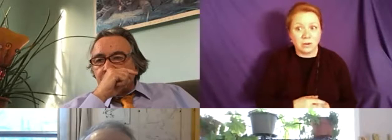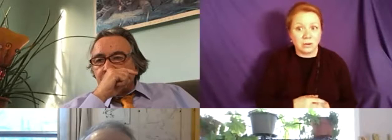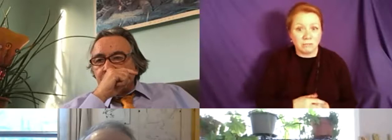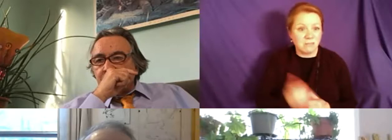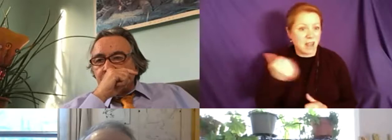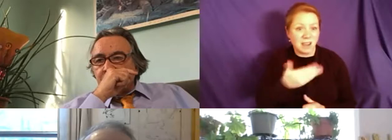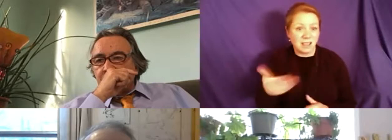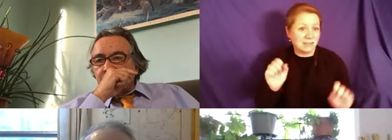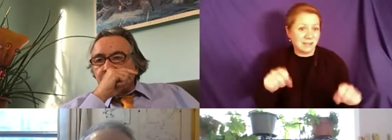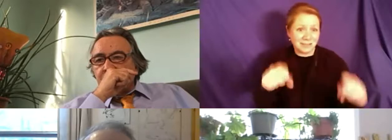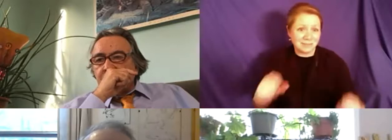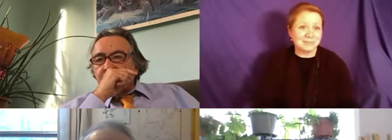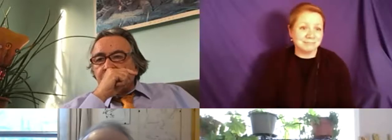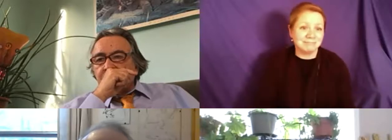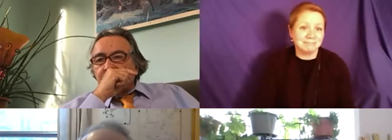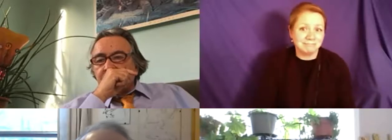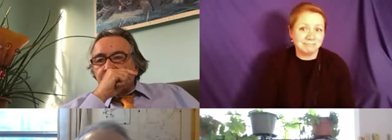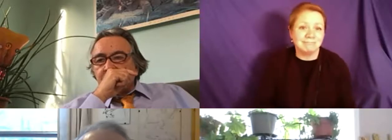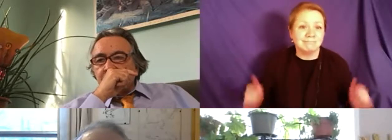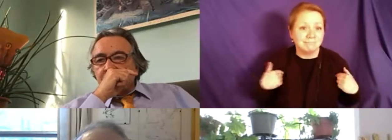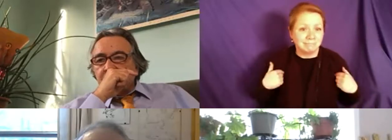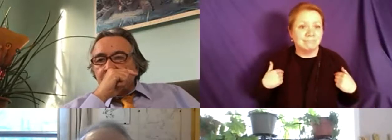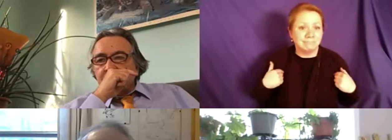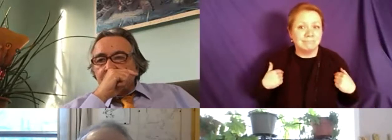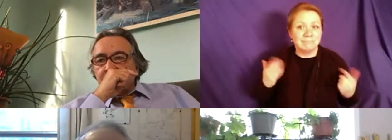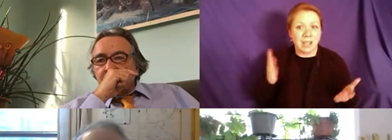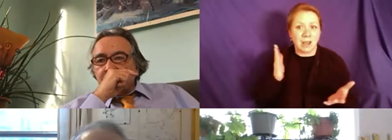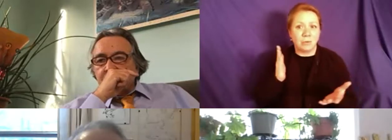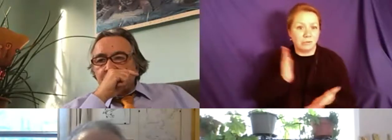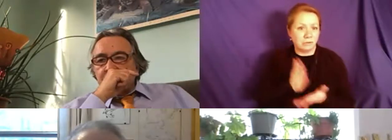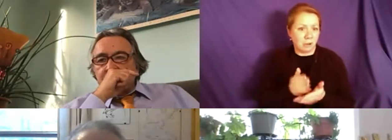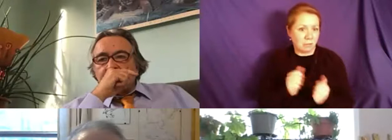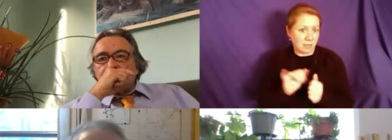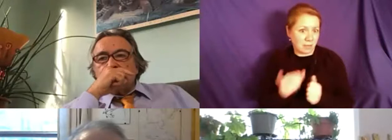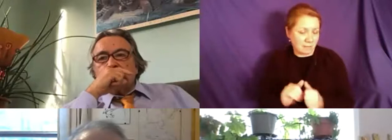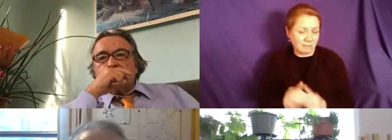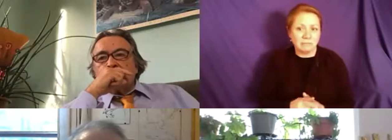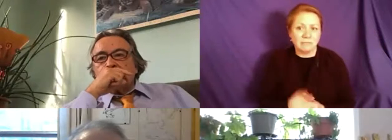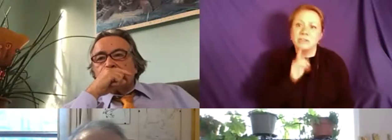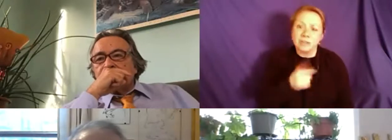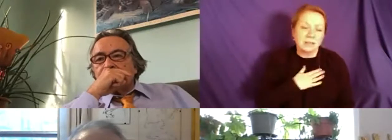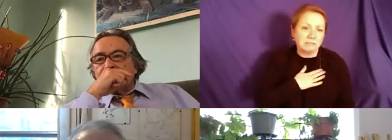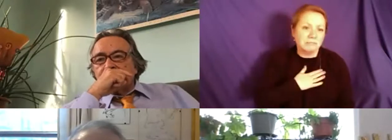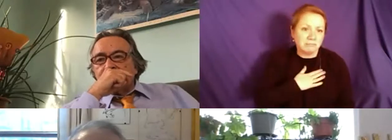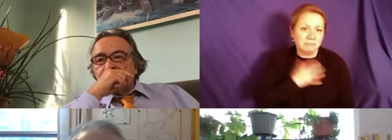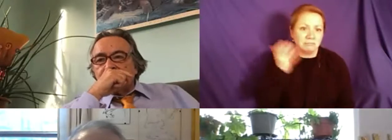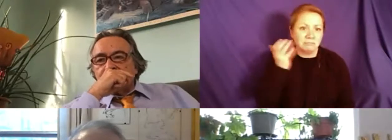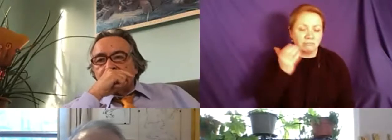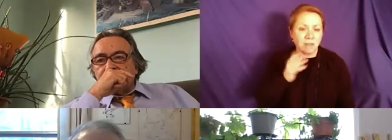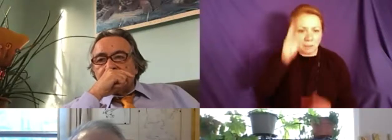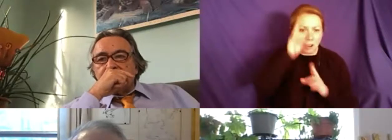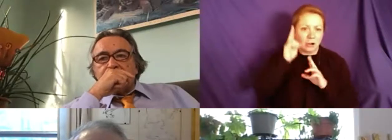anything's possible. So I'll leave us with that. And I really am honored to